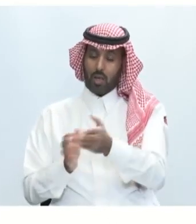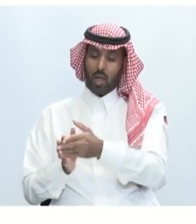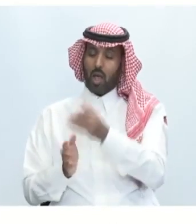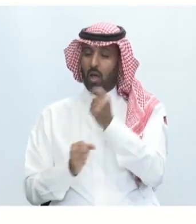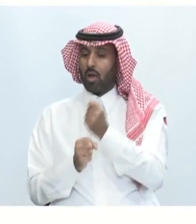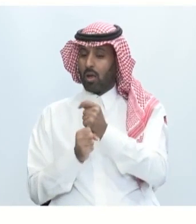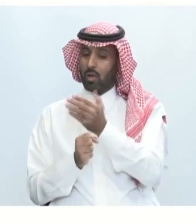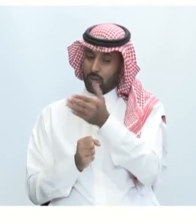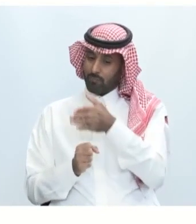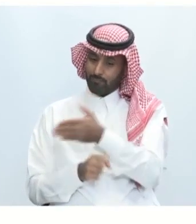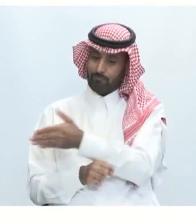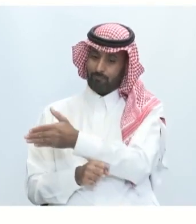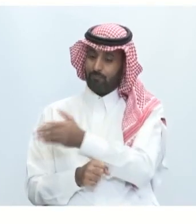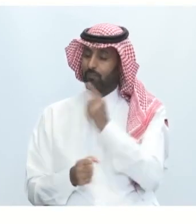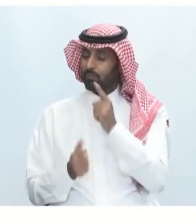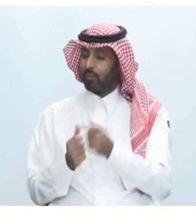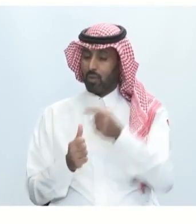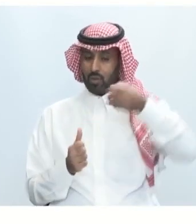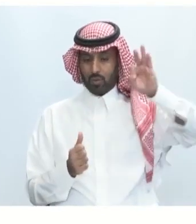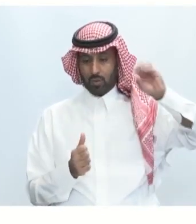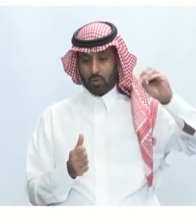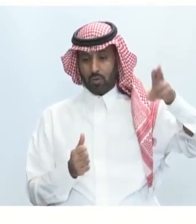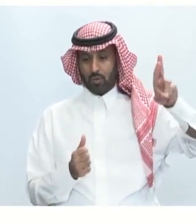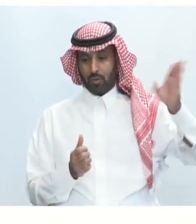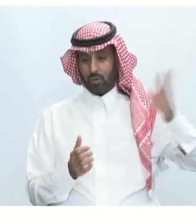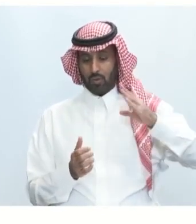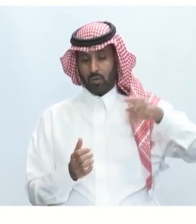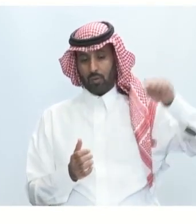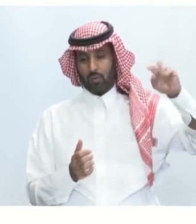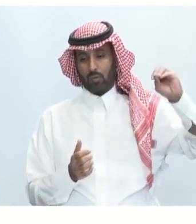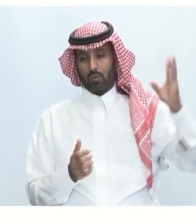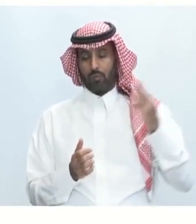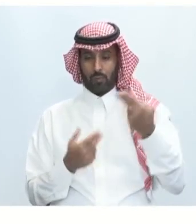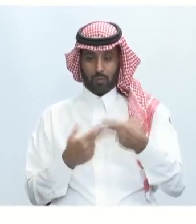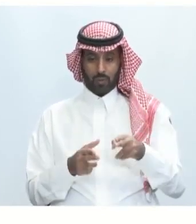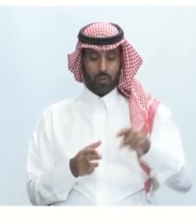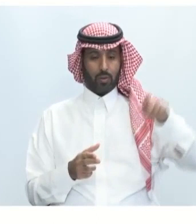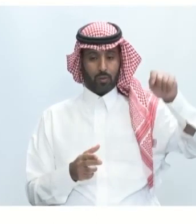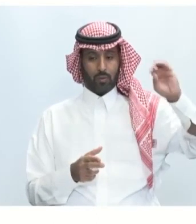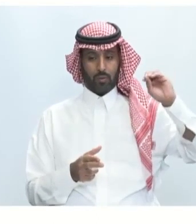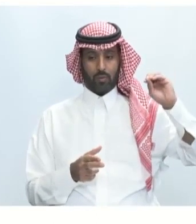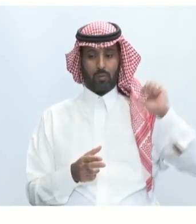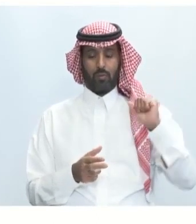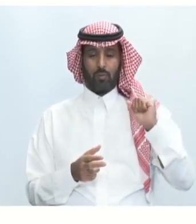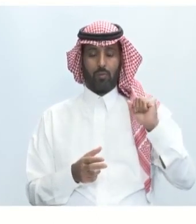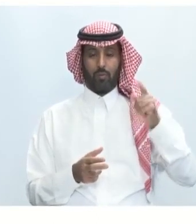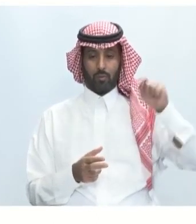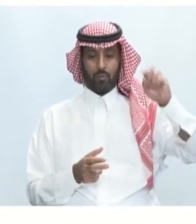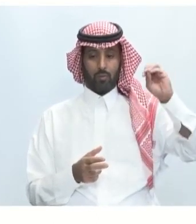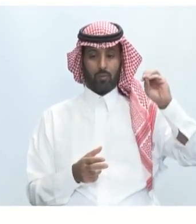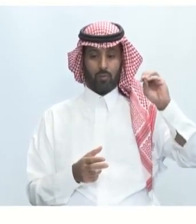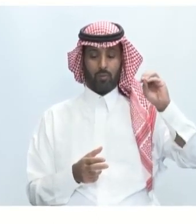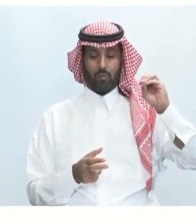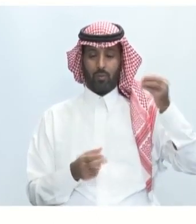indirect objects here regarding the words for and to. So let's begin with to here. We use to if